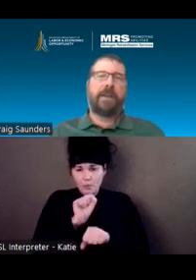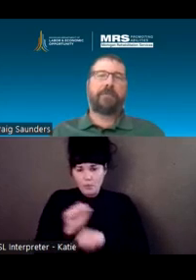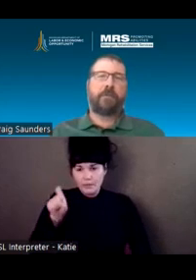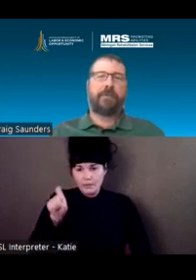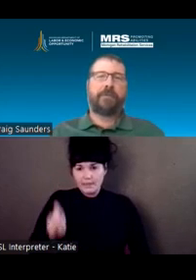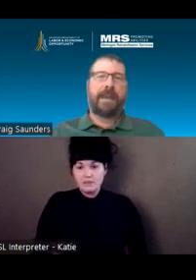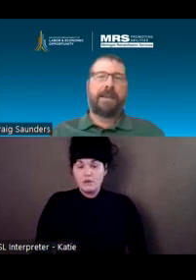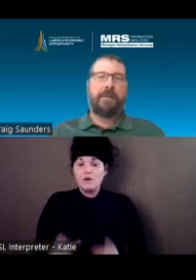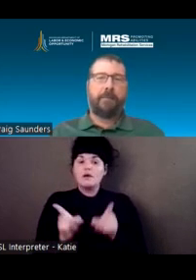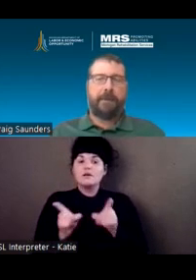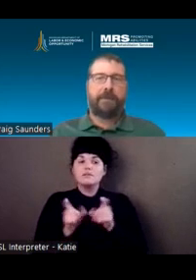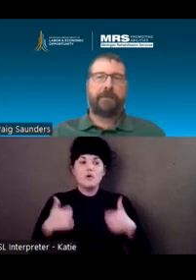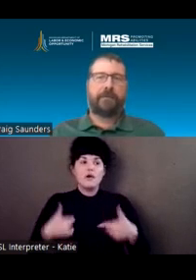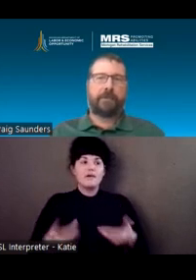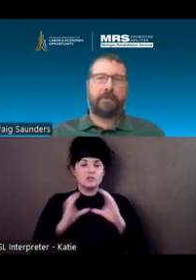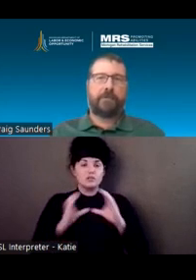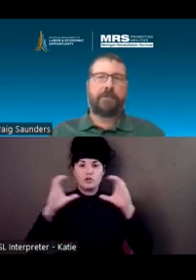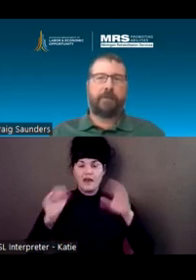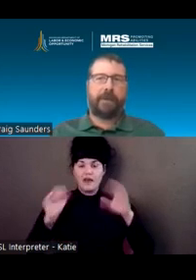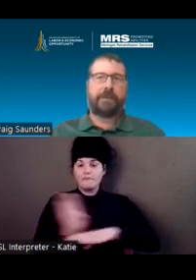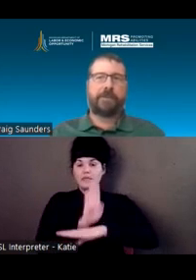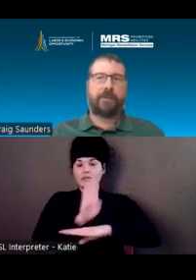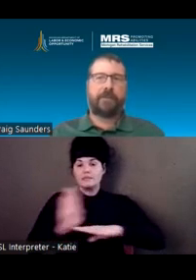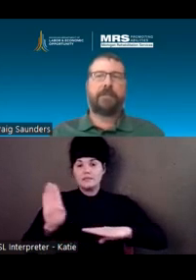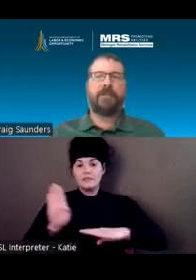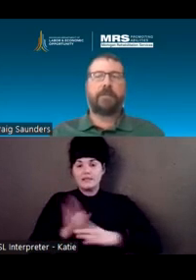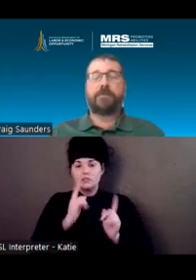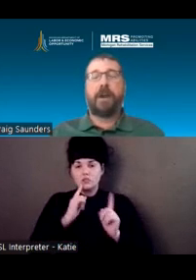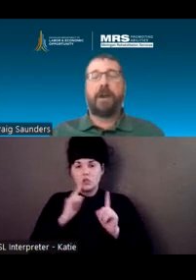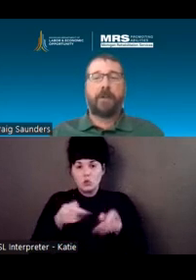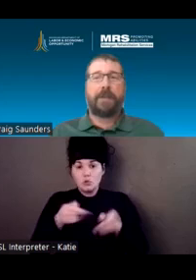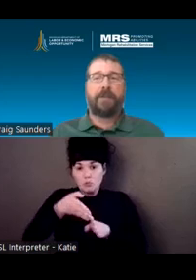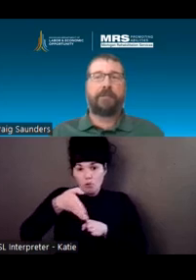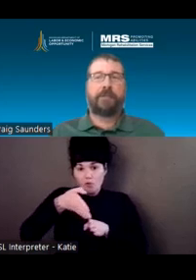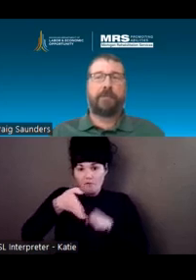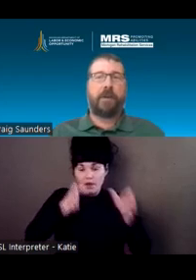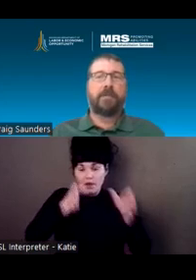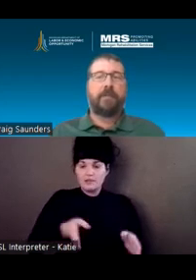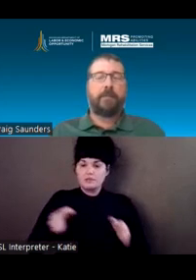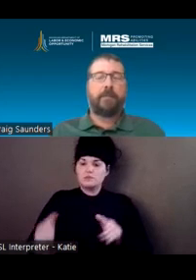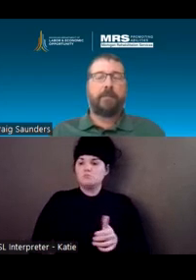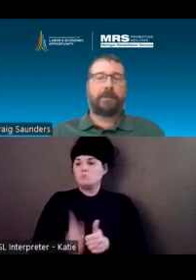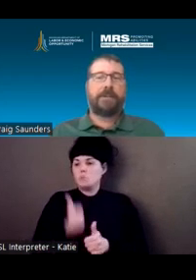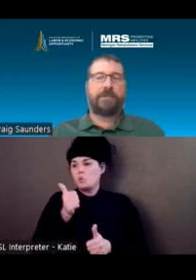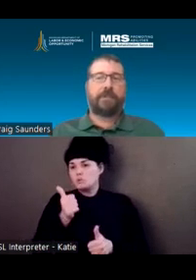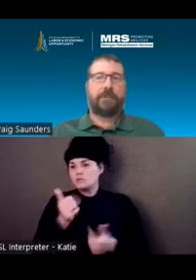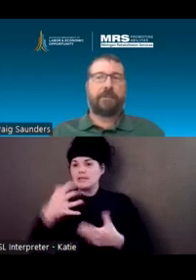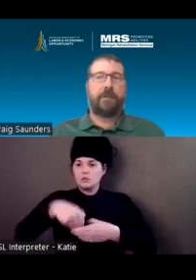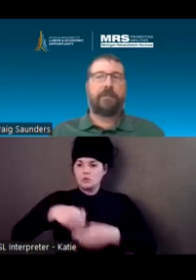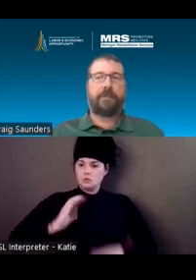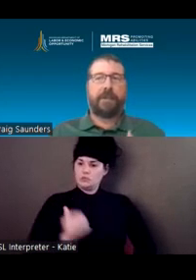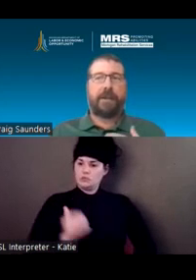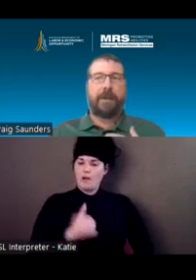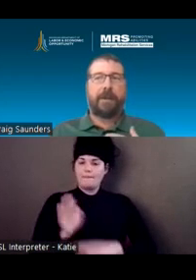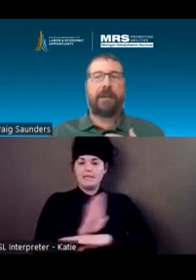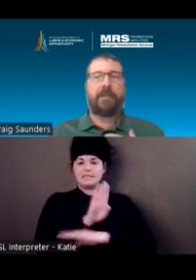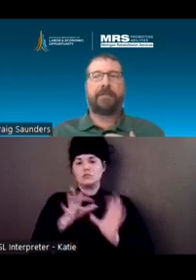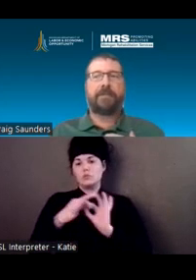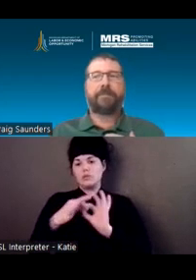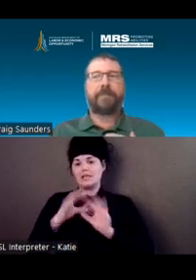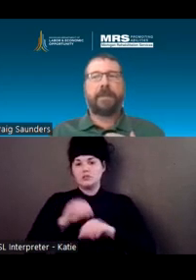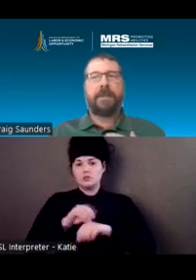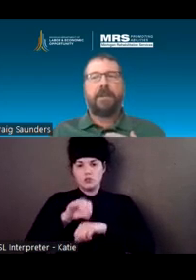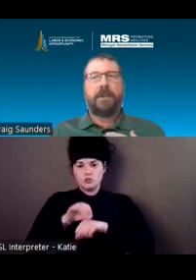We also have certified business solutions professionals, which primarily consist of our business relations consultants like